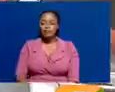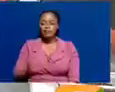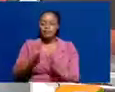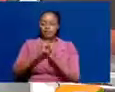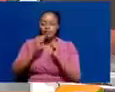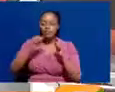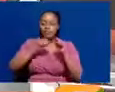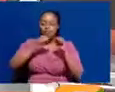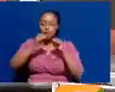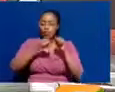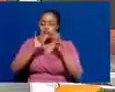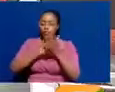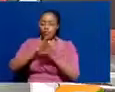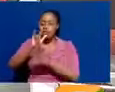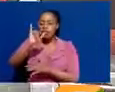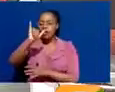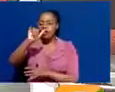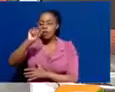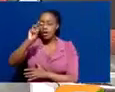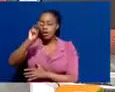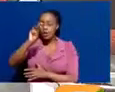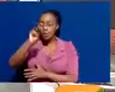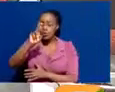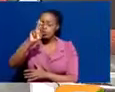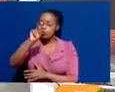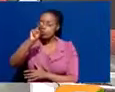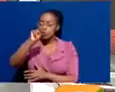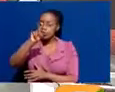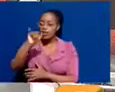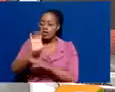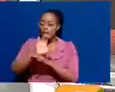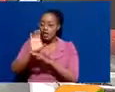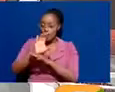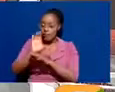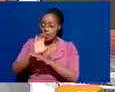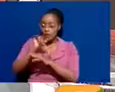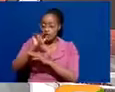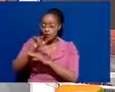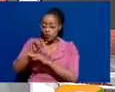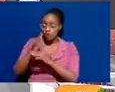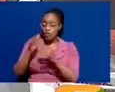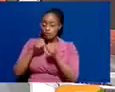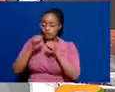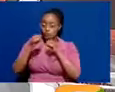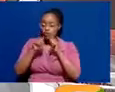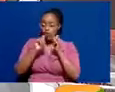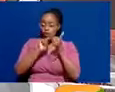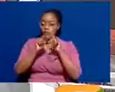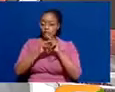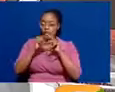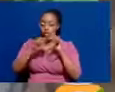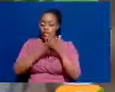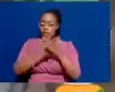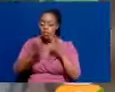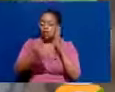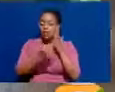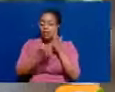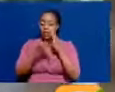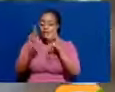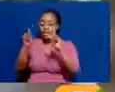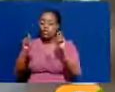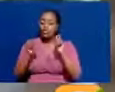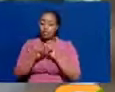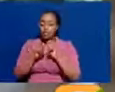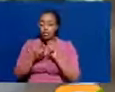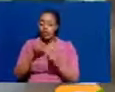15 boxers will depart for Younde in Cameroon on Tuesday for the Africa Boxing Championships that starts later on this week. The technical bench has settled